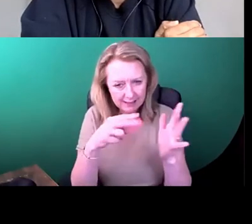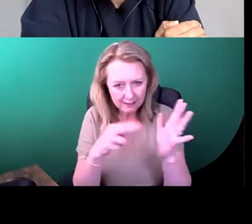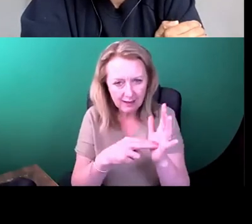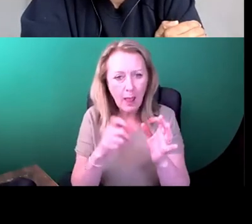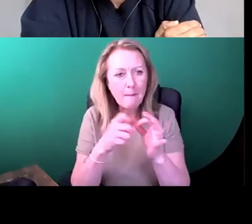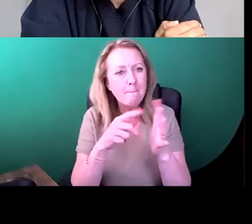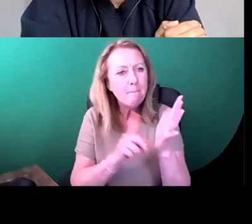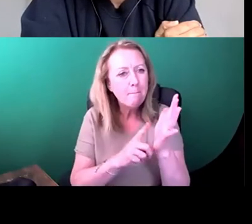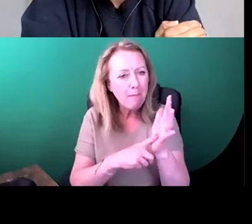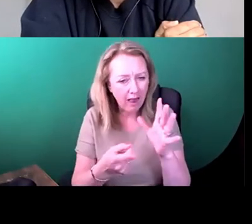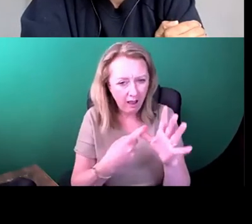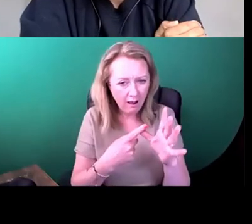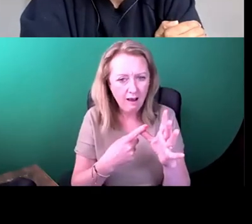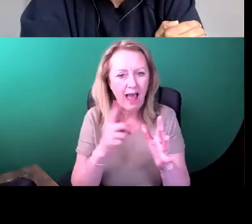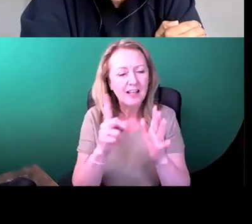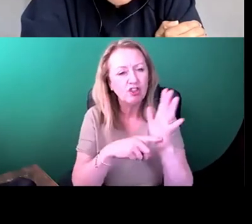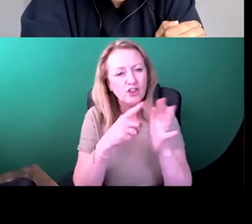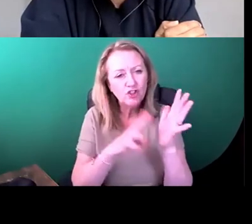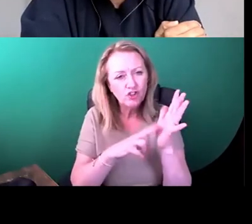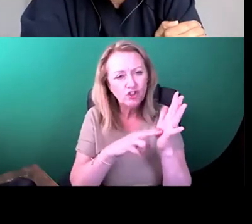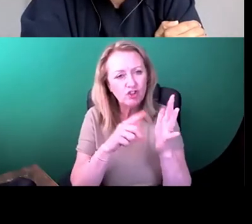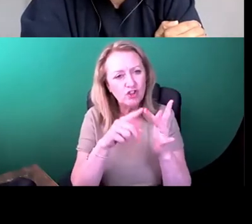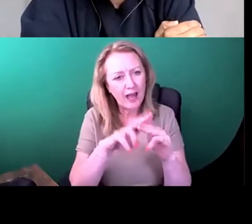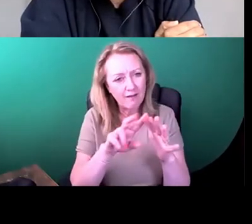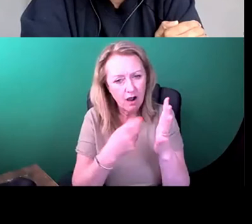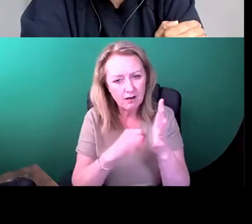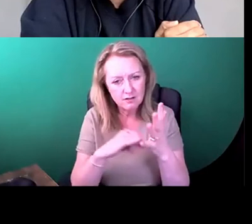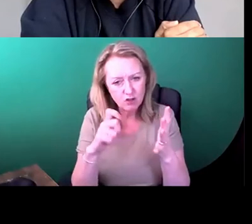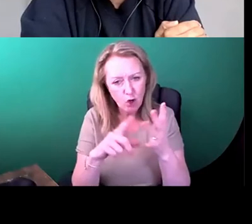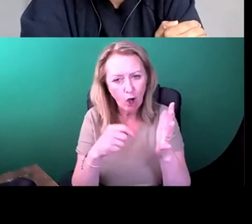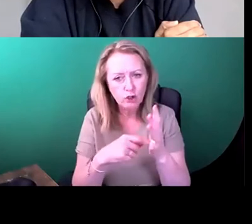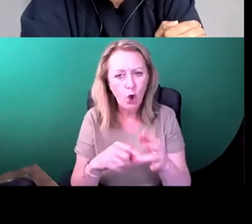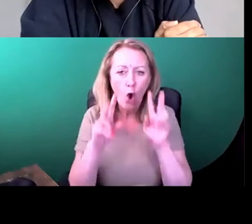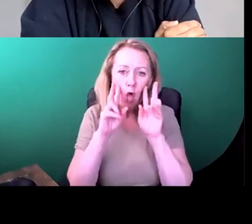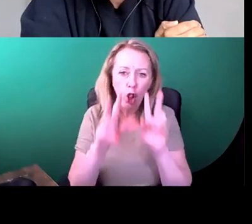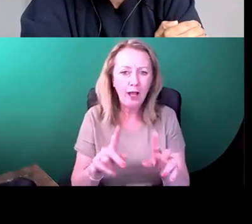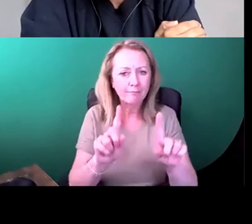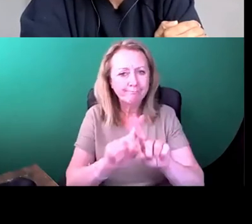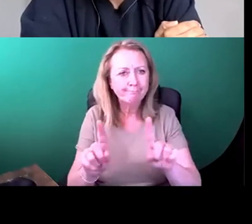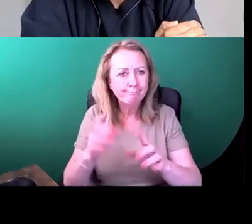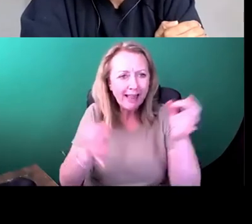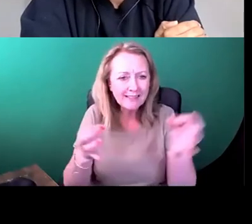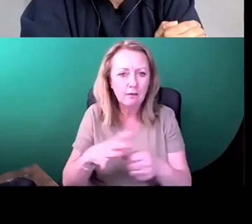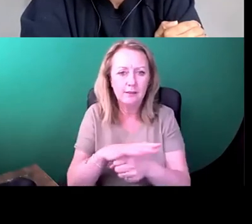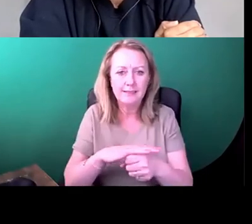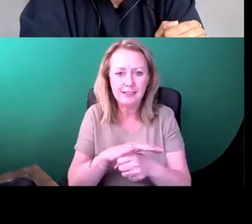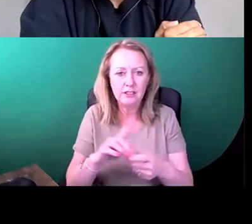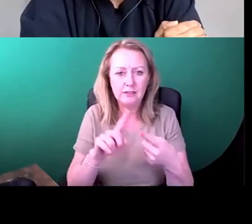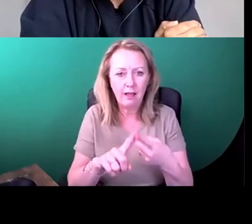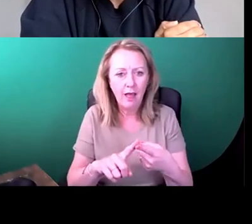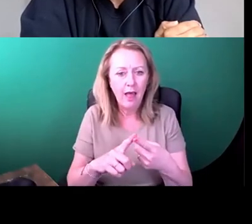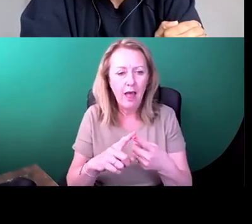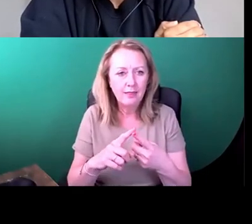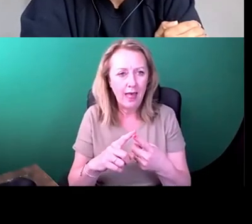political conditions surrounding the perception and treatment of psychological, physical and neurological illnesses, that's a mouthful,